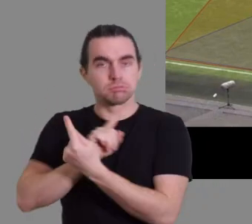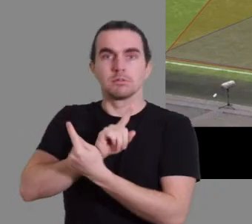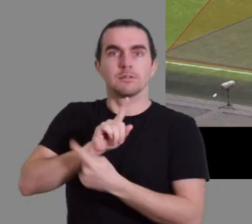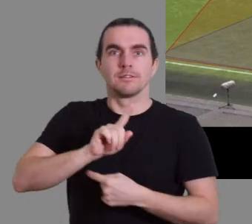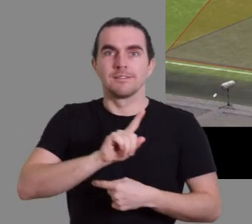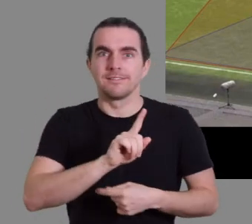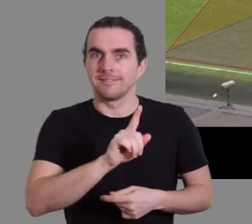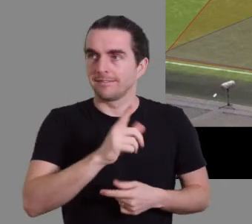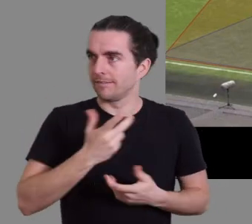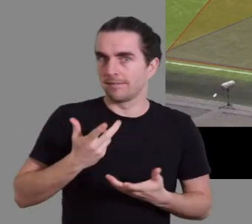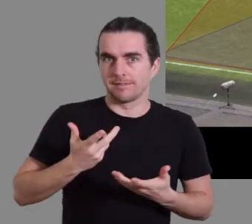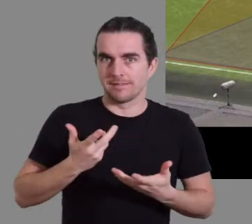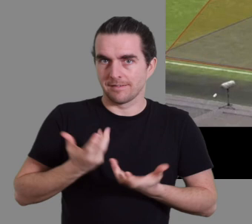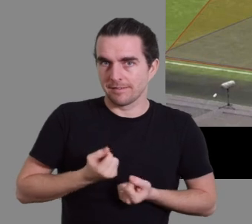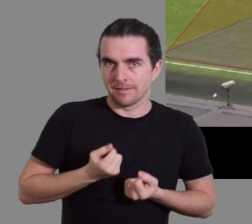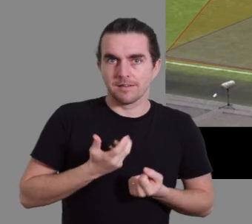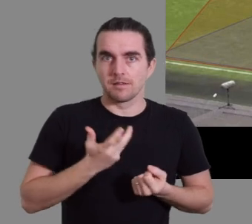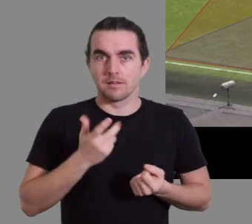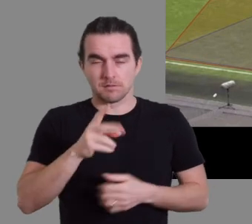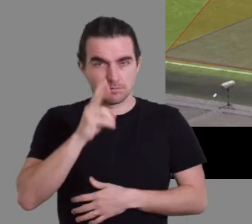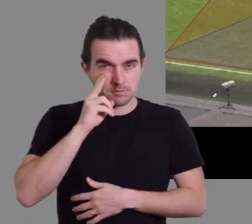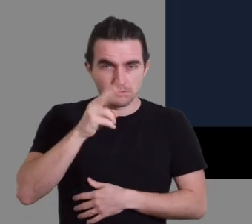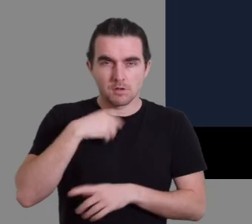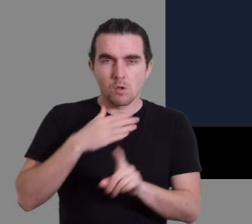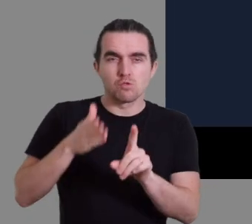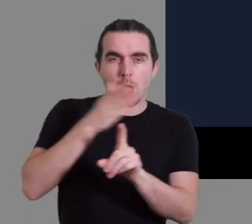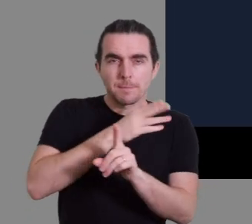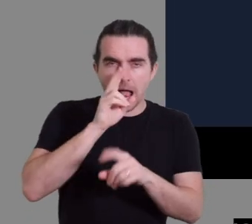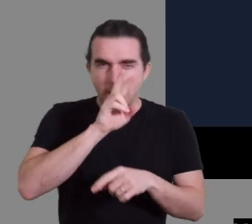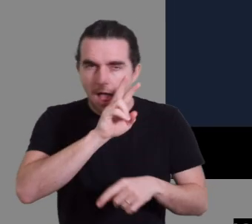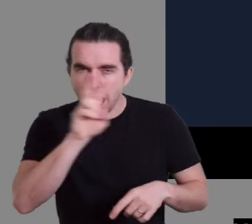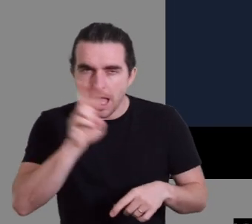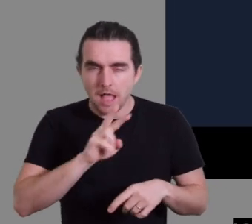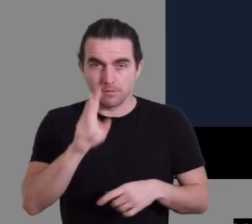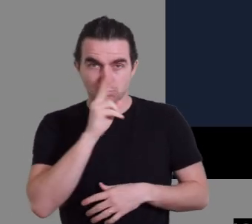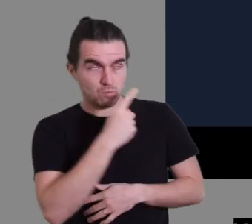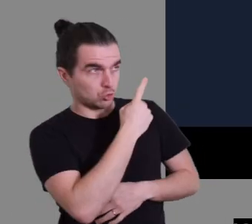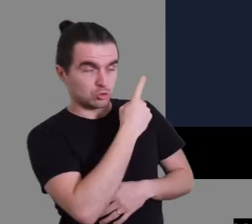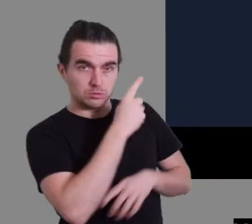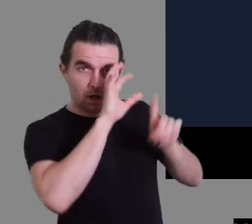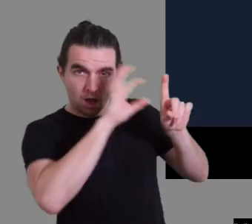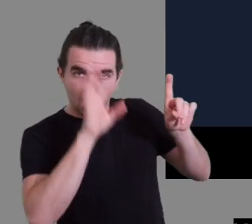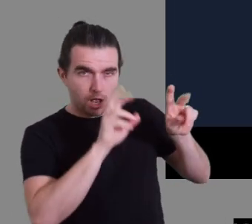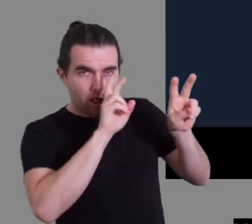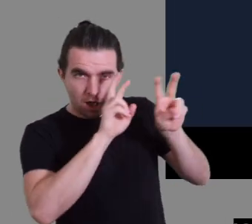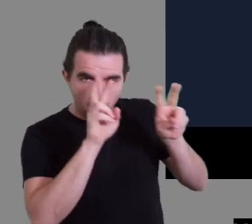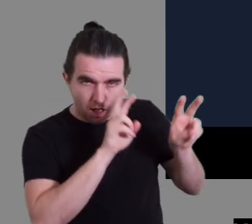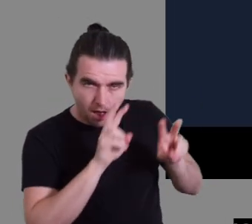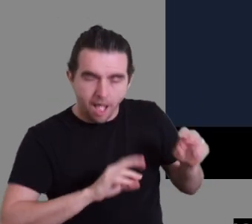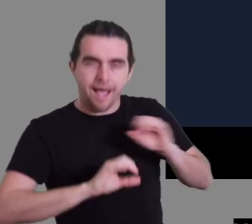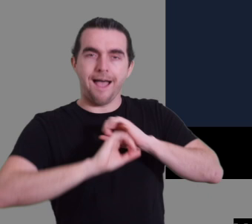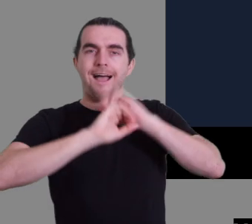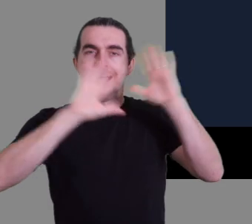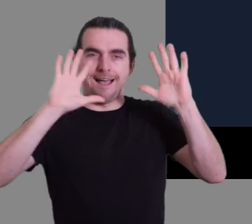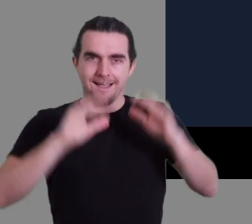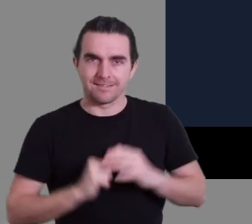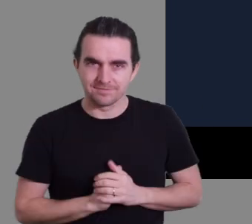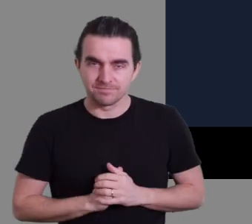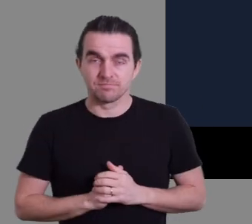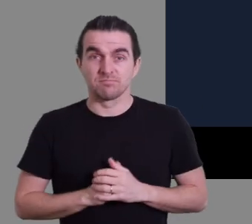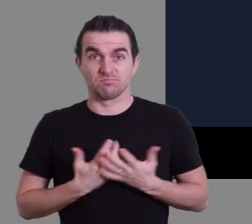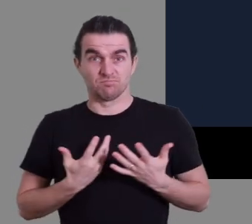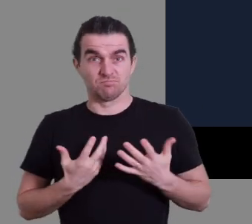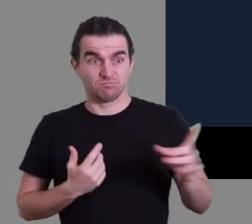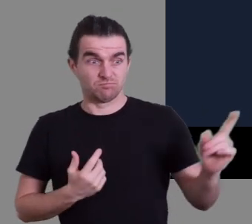out of it. Now what comes into it is you'll see it probably if I go back. You see it now. He starts to cut across the line and use